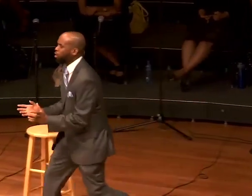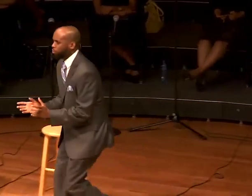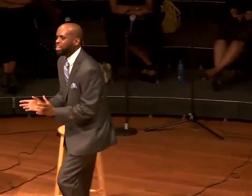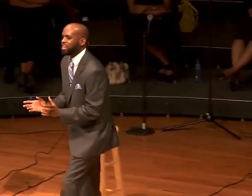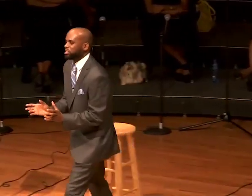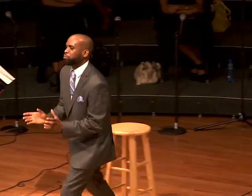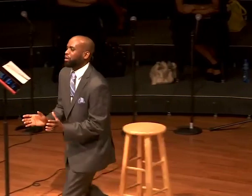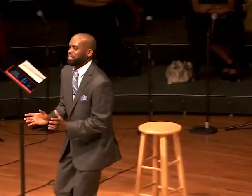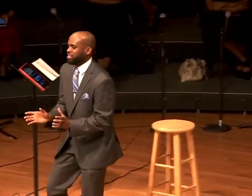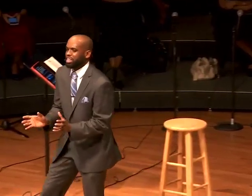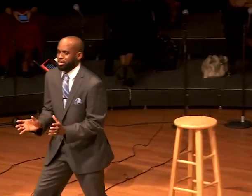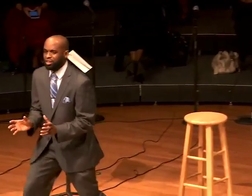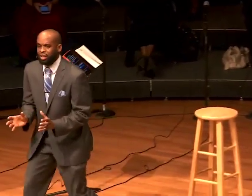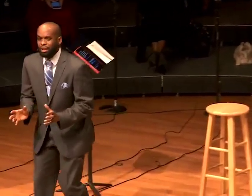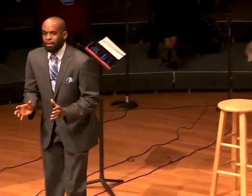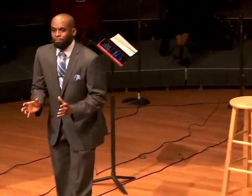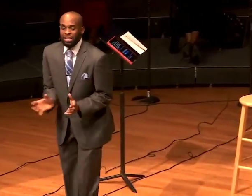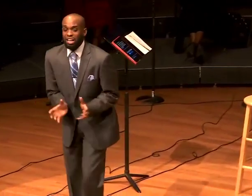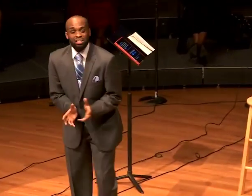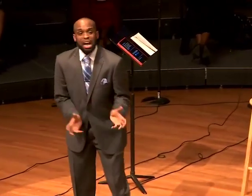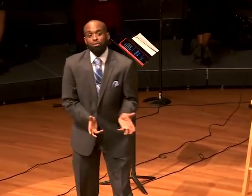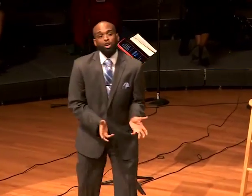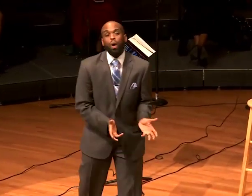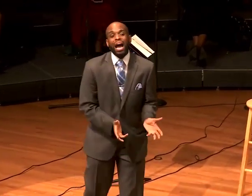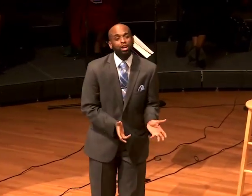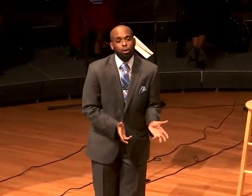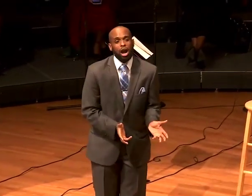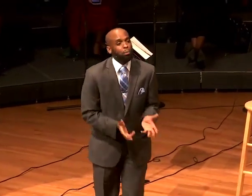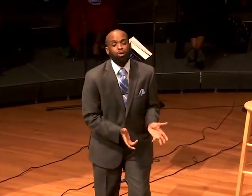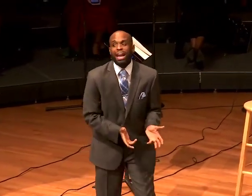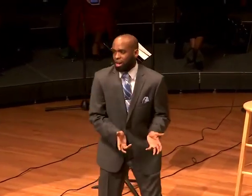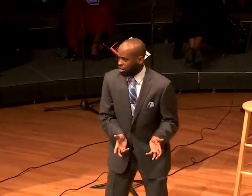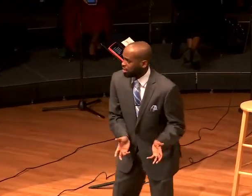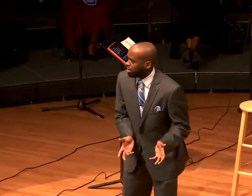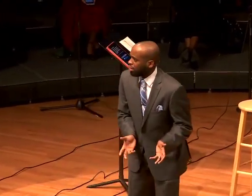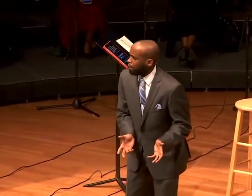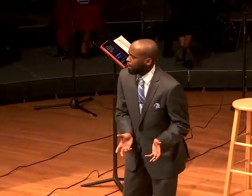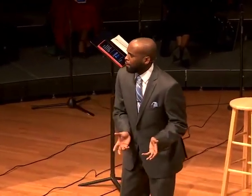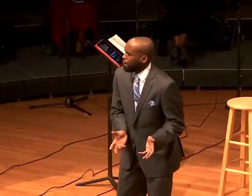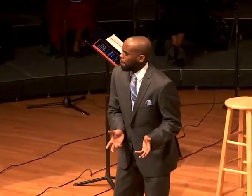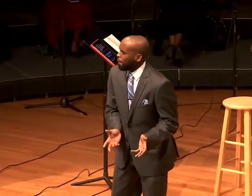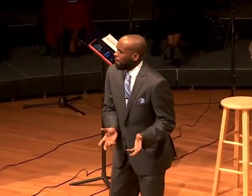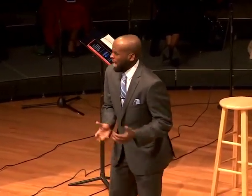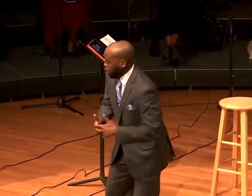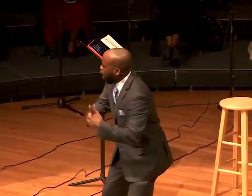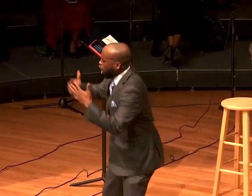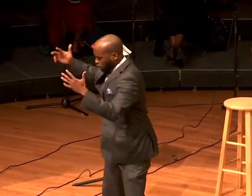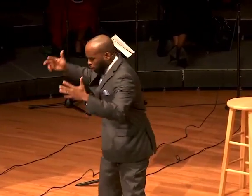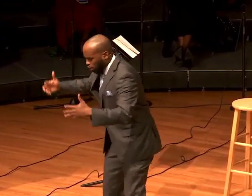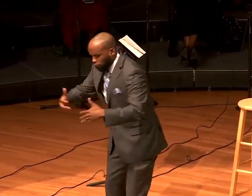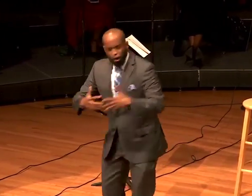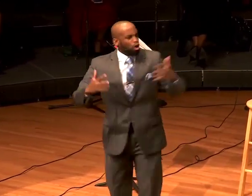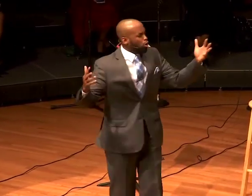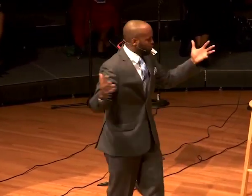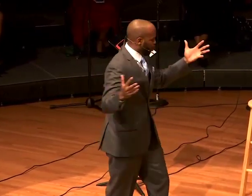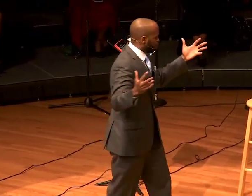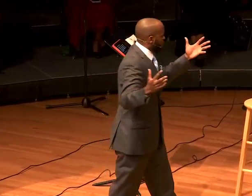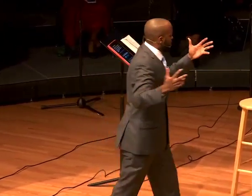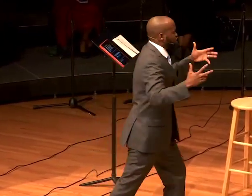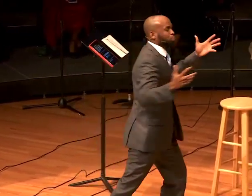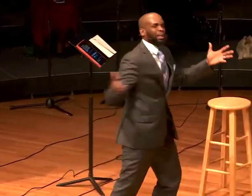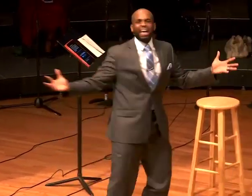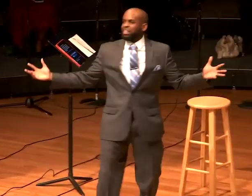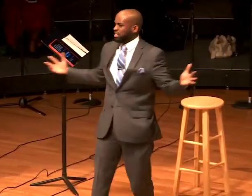of power being expressed here that does not require a prayer, an audible,